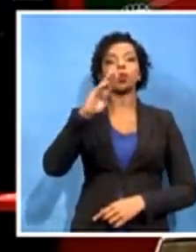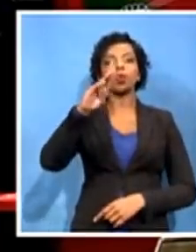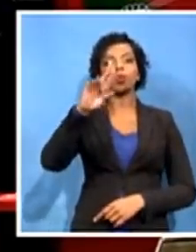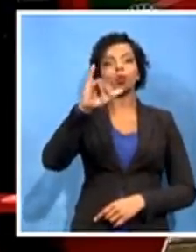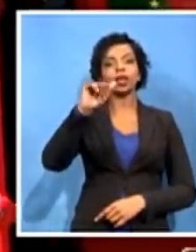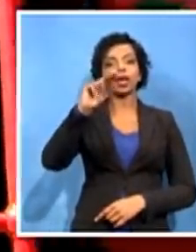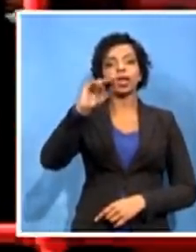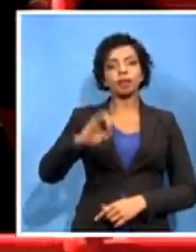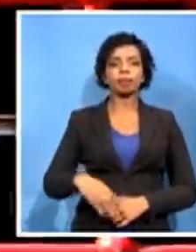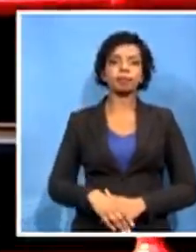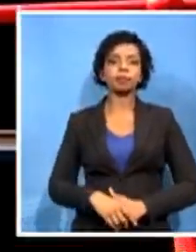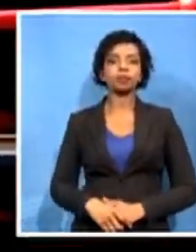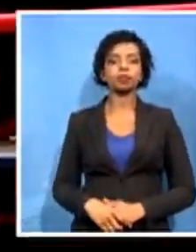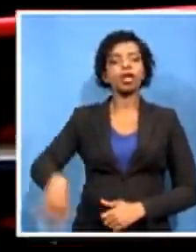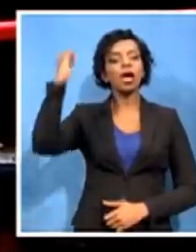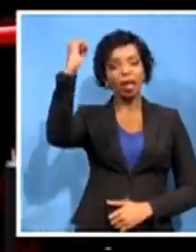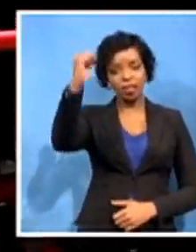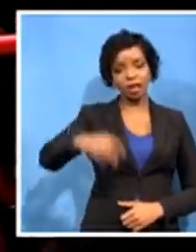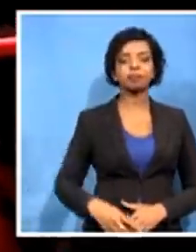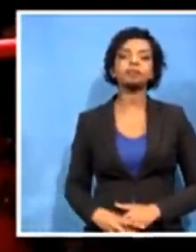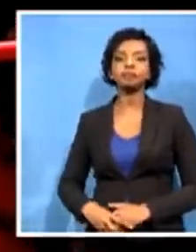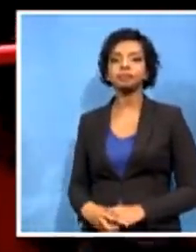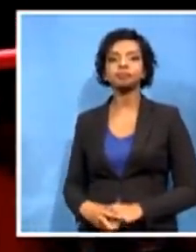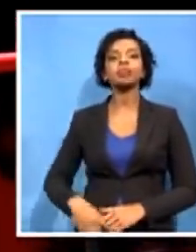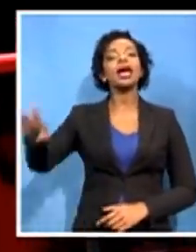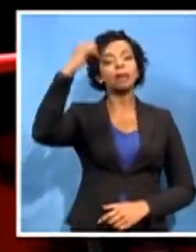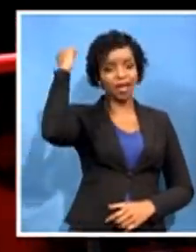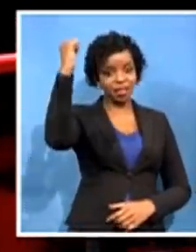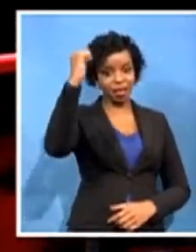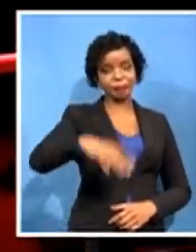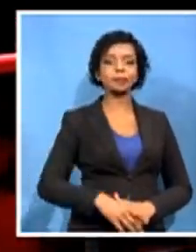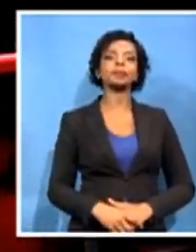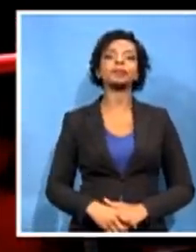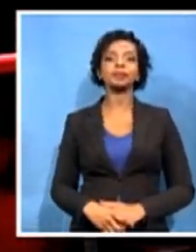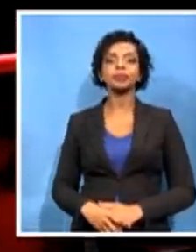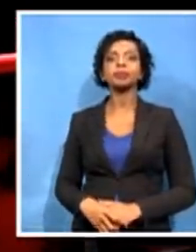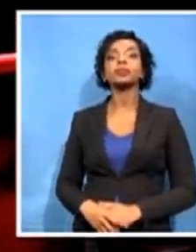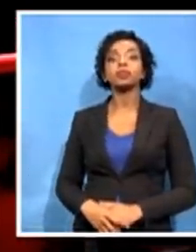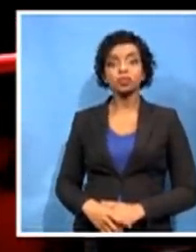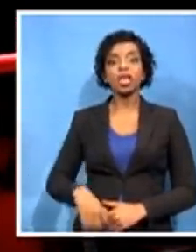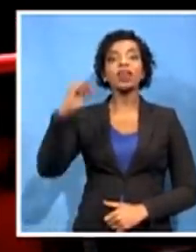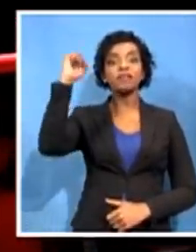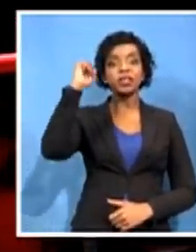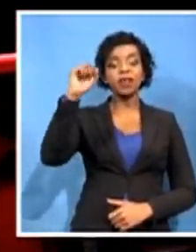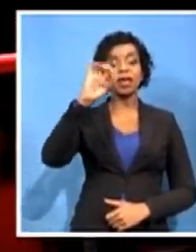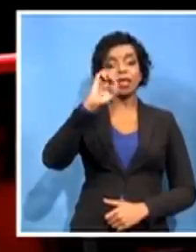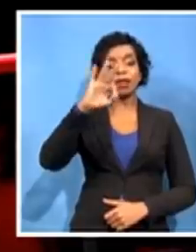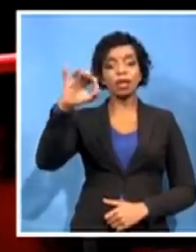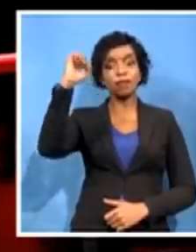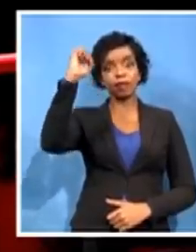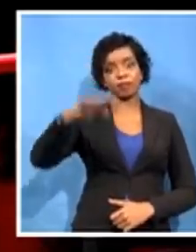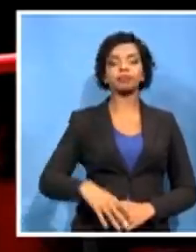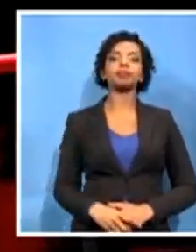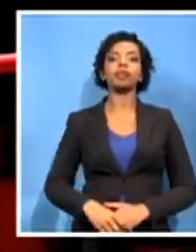Amanda! Amanda! Viva EFF, viva! Viva the Commander-in-Chief,